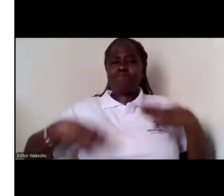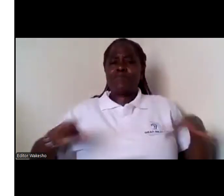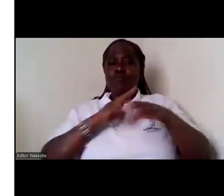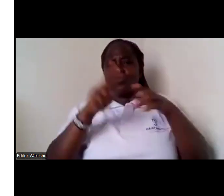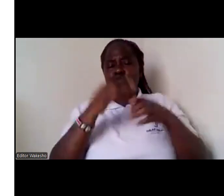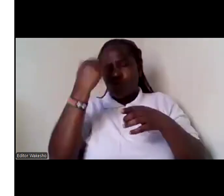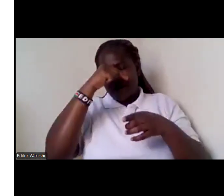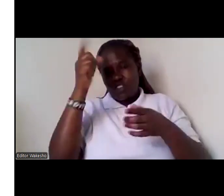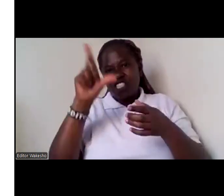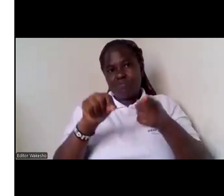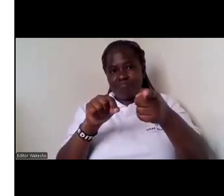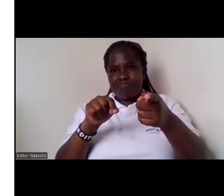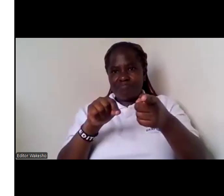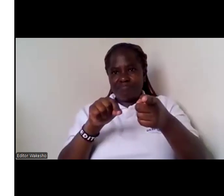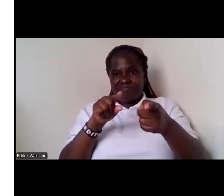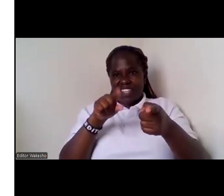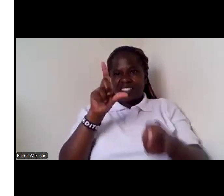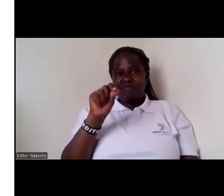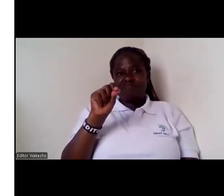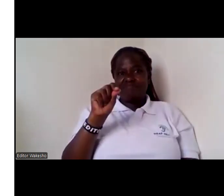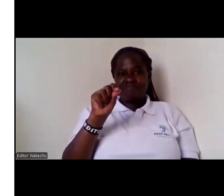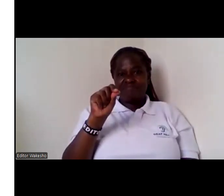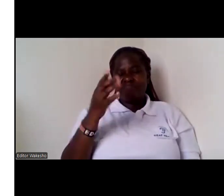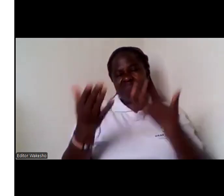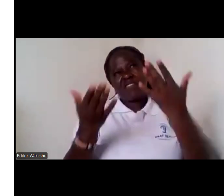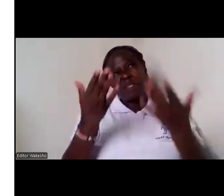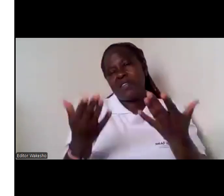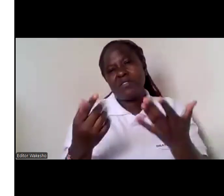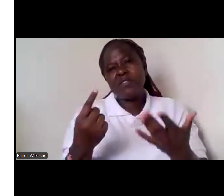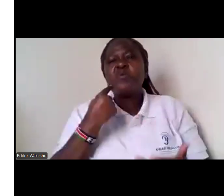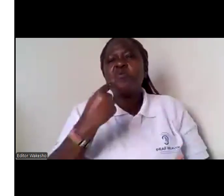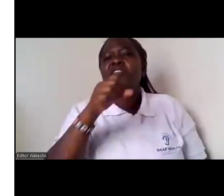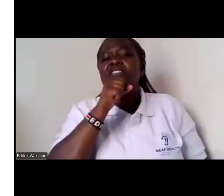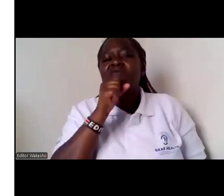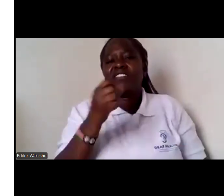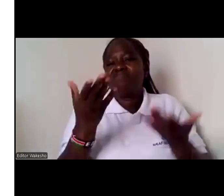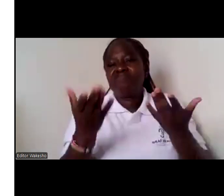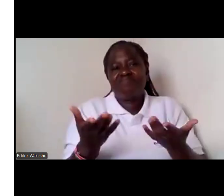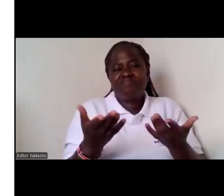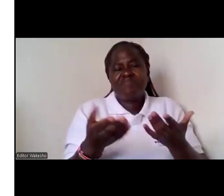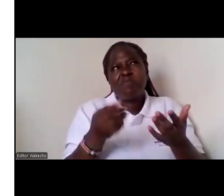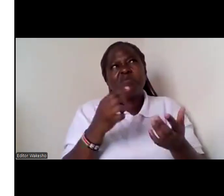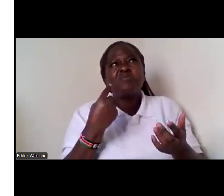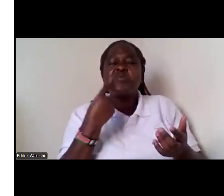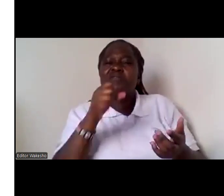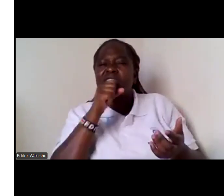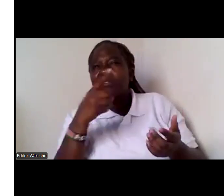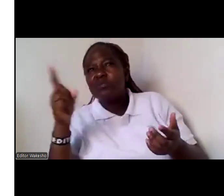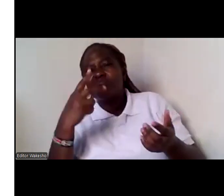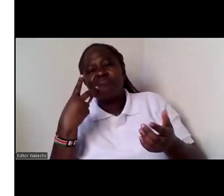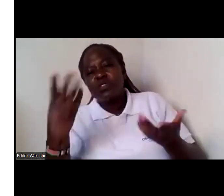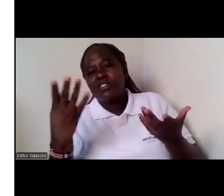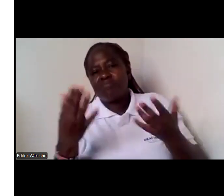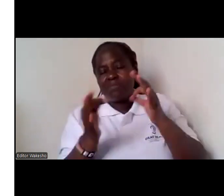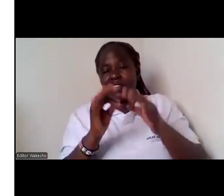affordable, and it's about almost 150 shillings to 200 shillings. It lasts about